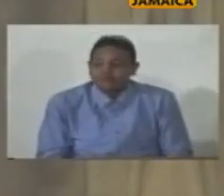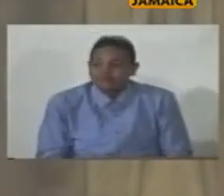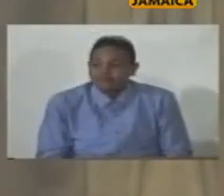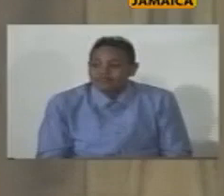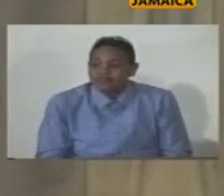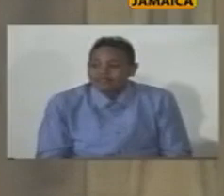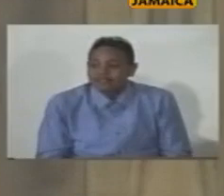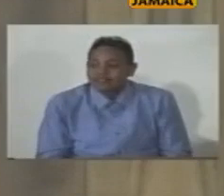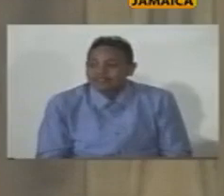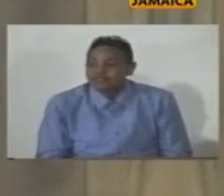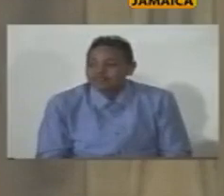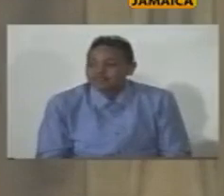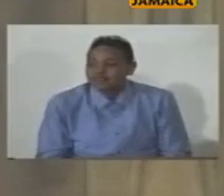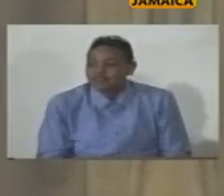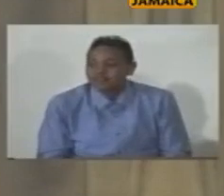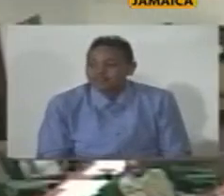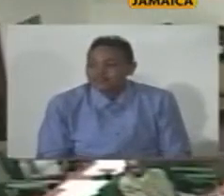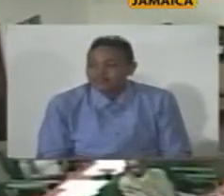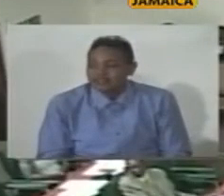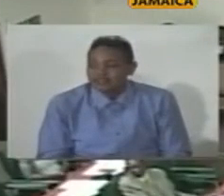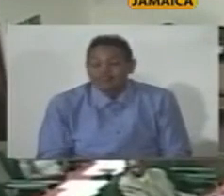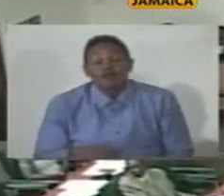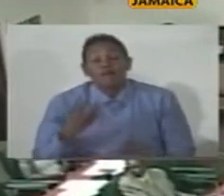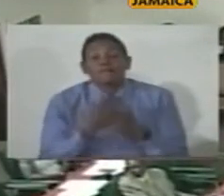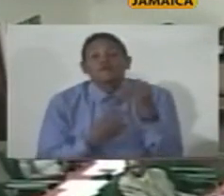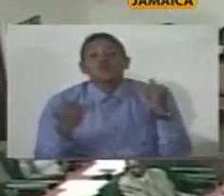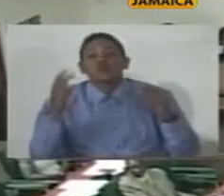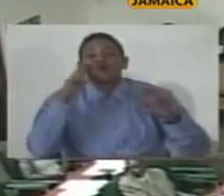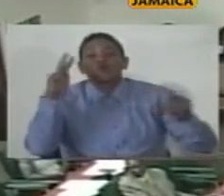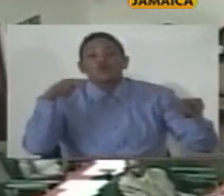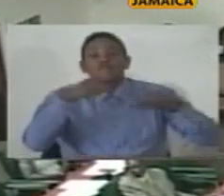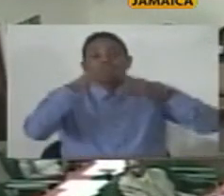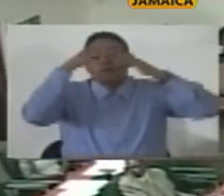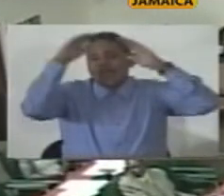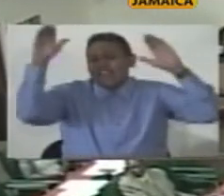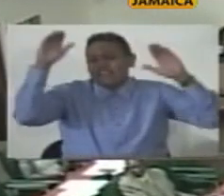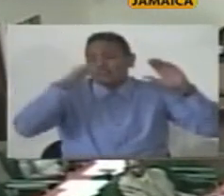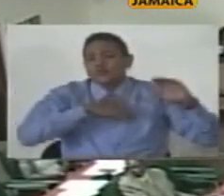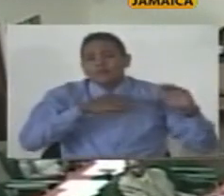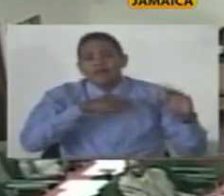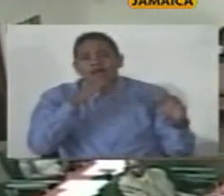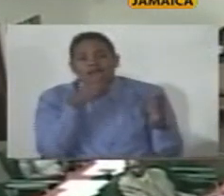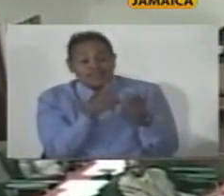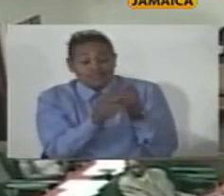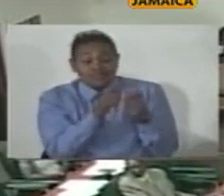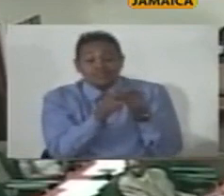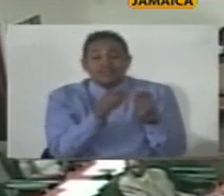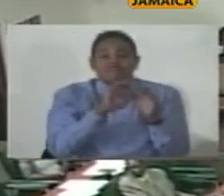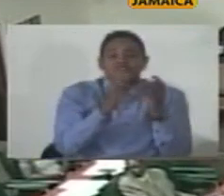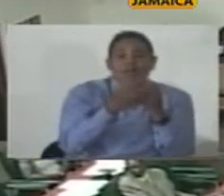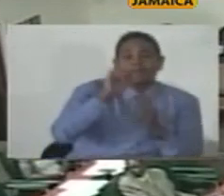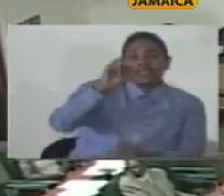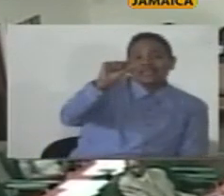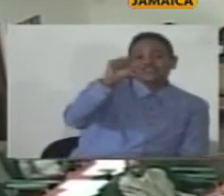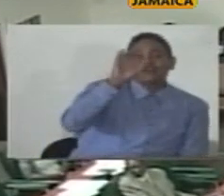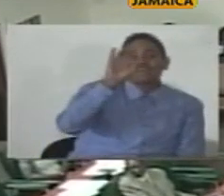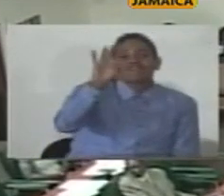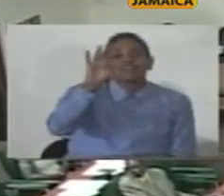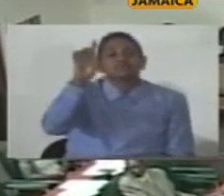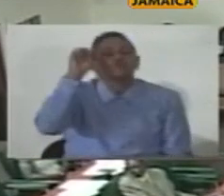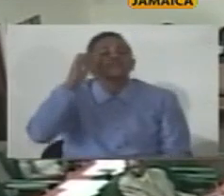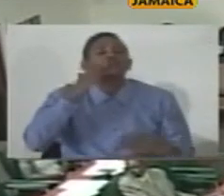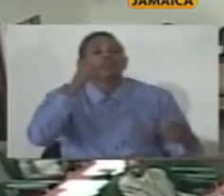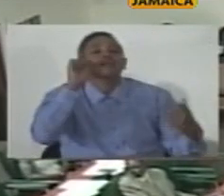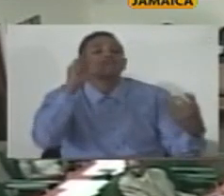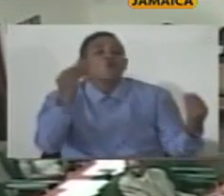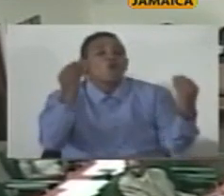Both are proudly watching from heaven. To my Twitter family, Instagram, Facebook, thank you for your